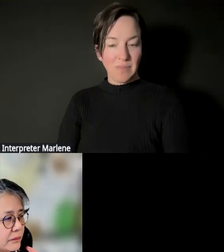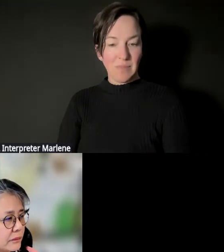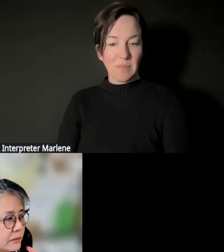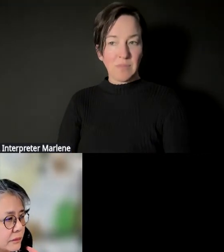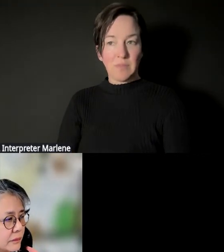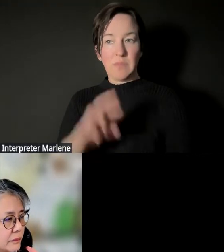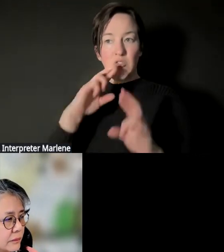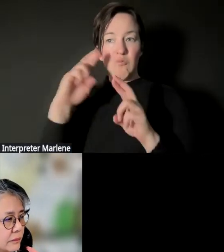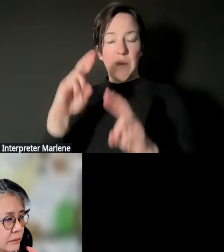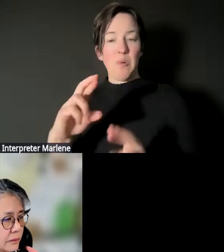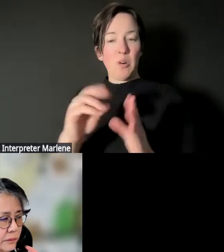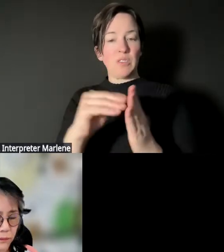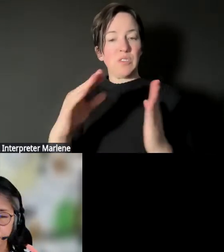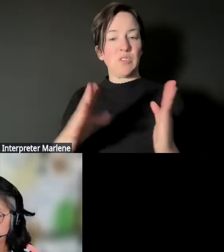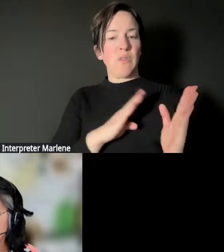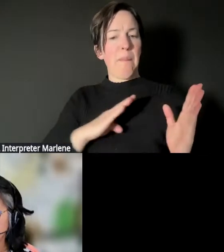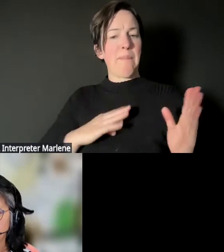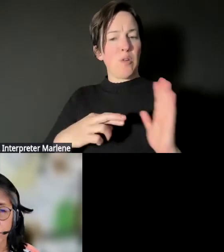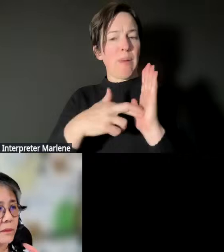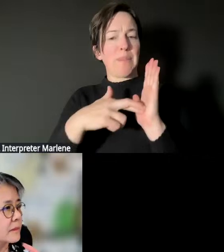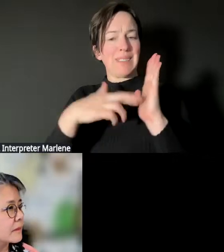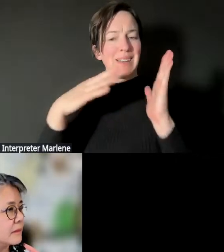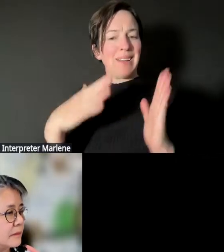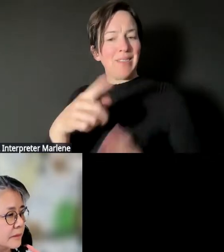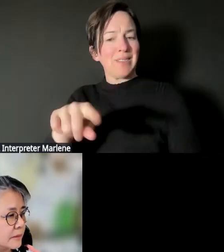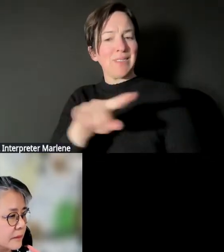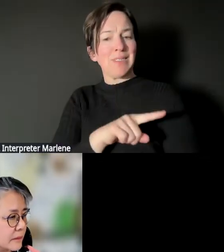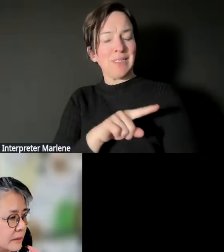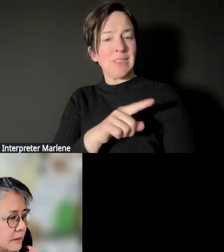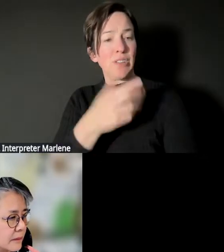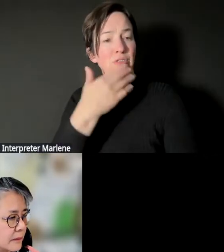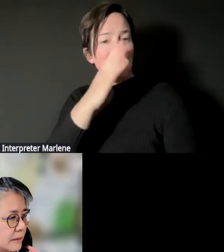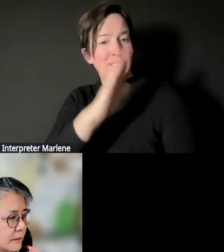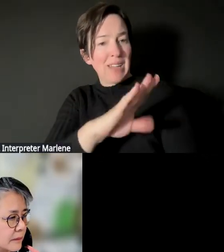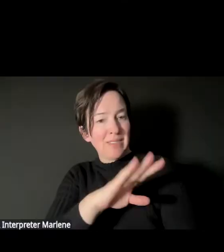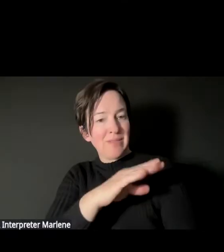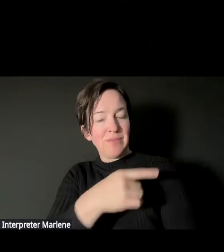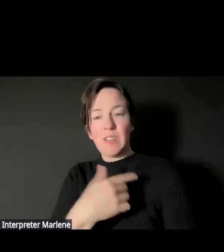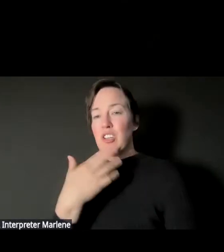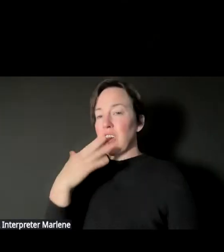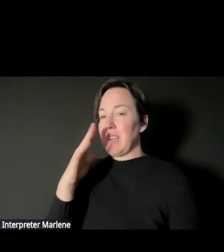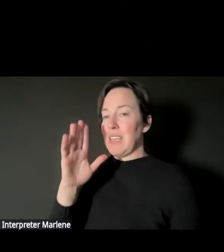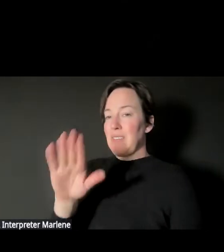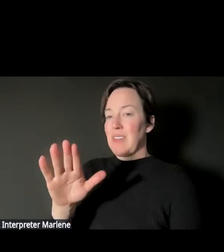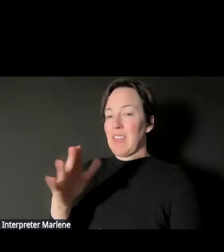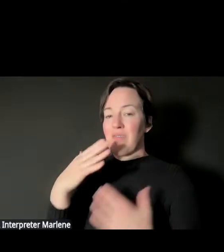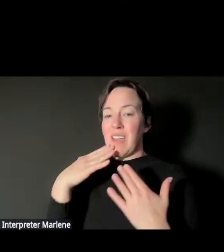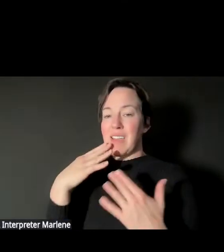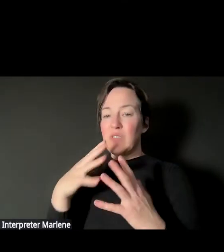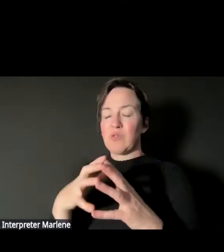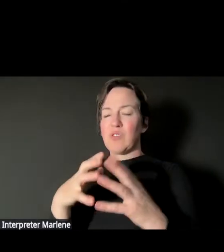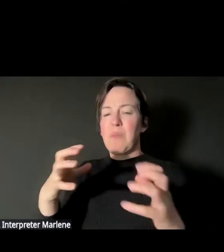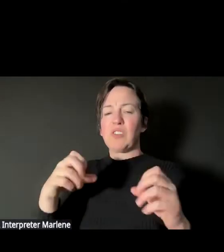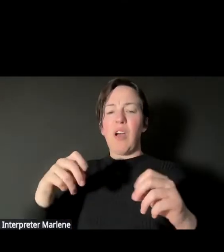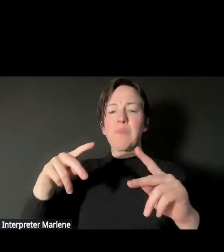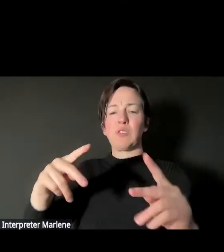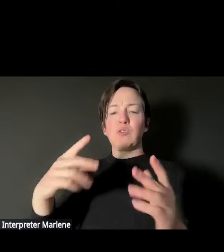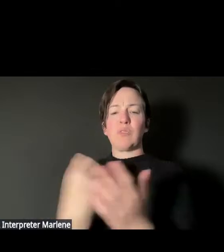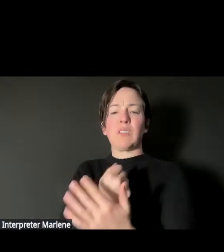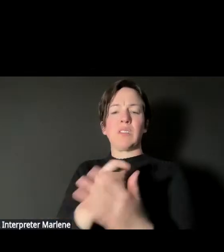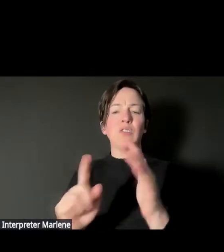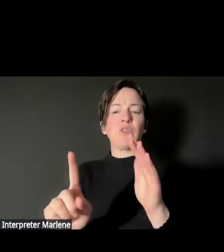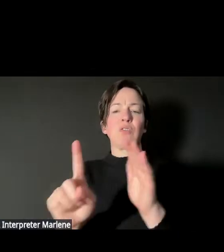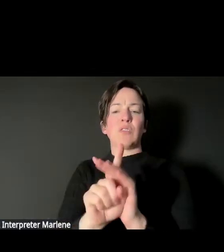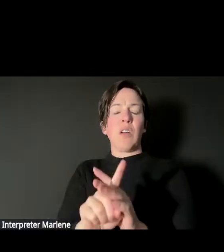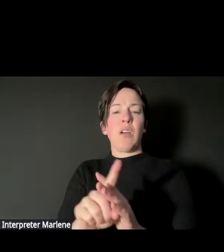Report of the student board representatives. Good evening. Good evening. Thank you so much for the opportunity of being here. I'm